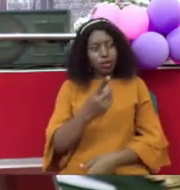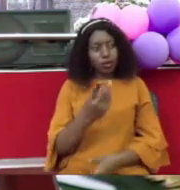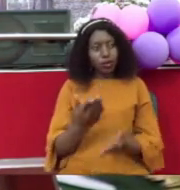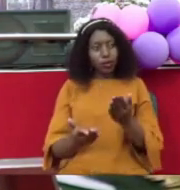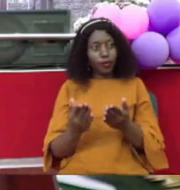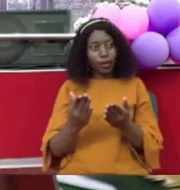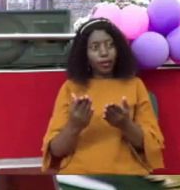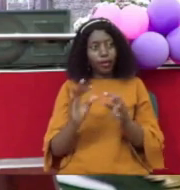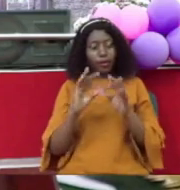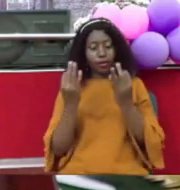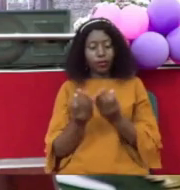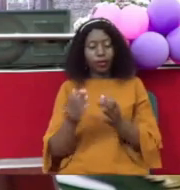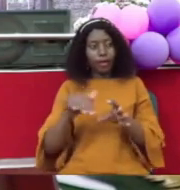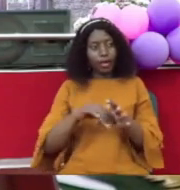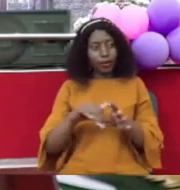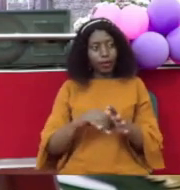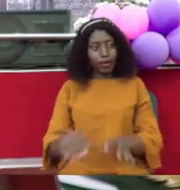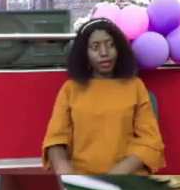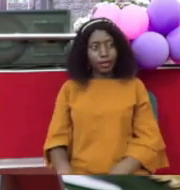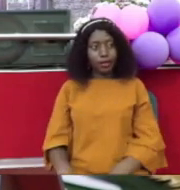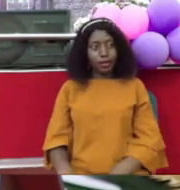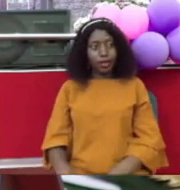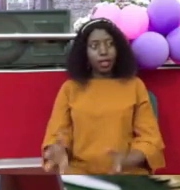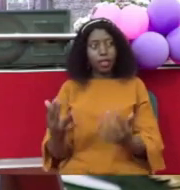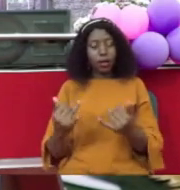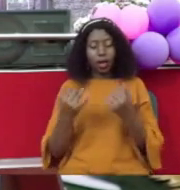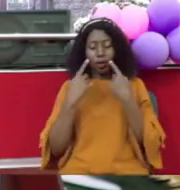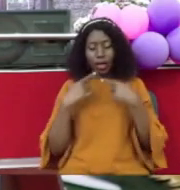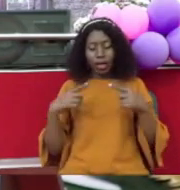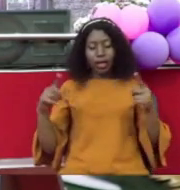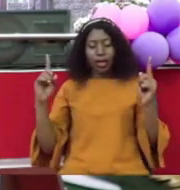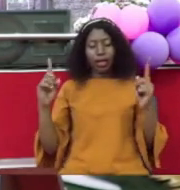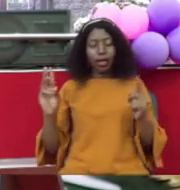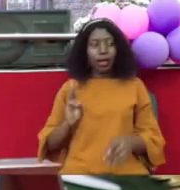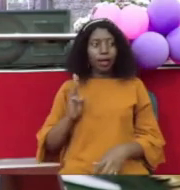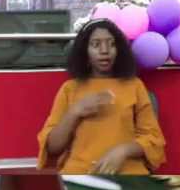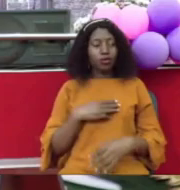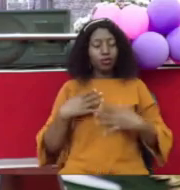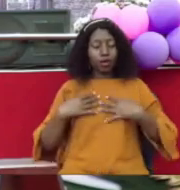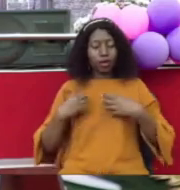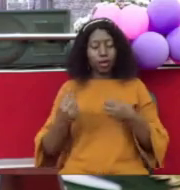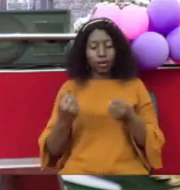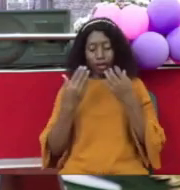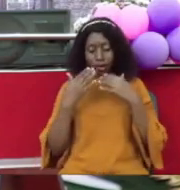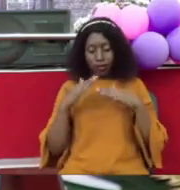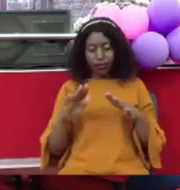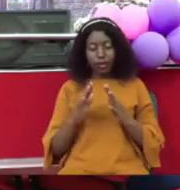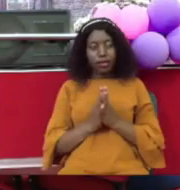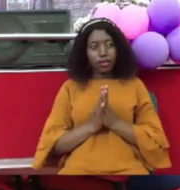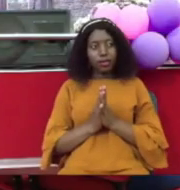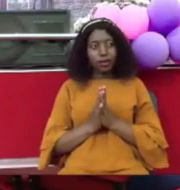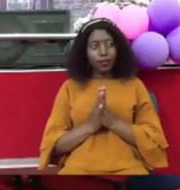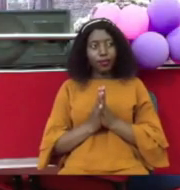ni mshiriki wa familia yako. So we declare that we are the healed. Kwa hivyo tunatangaza kwamba sisi tumeponywa. And we